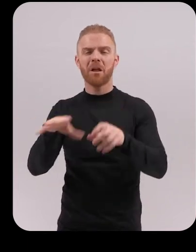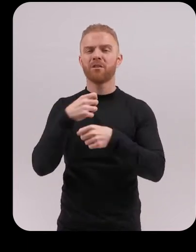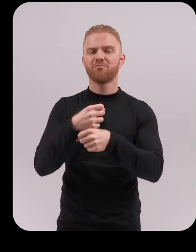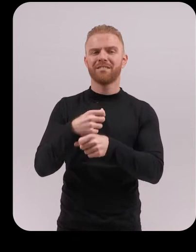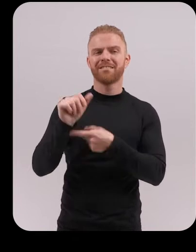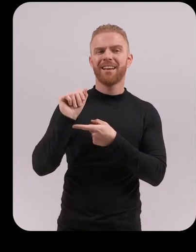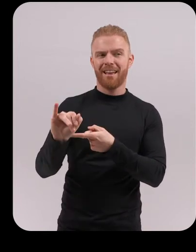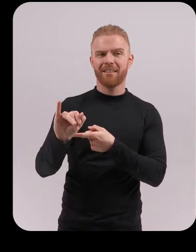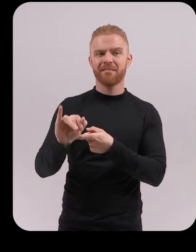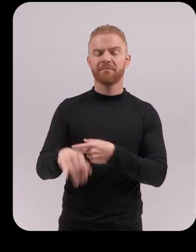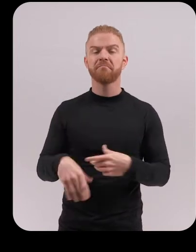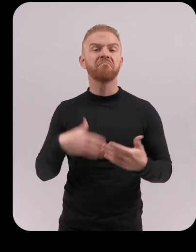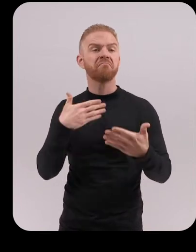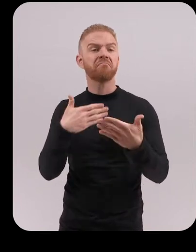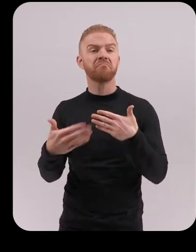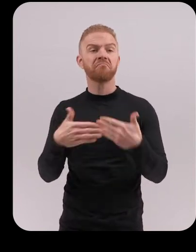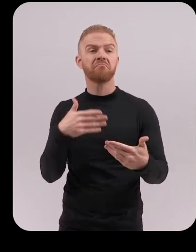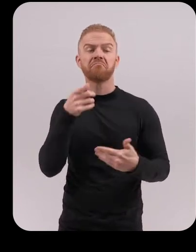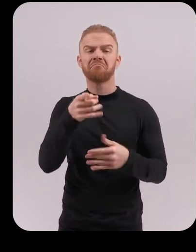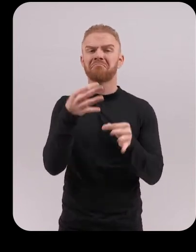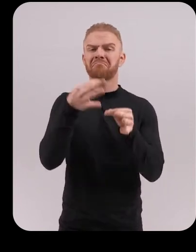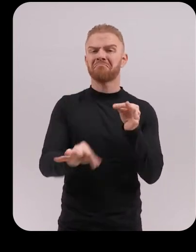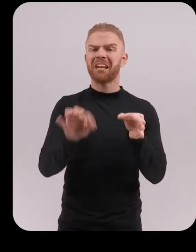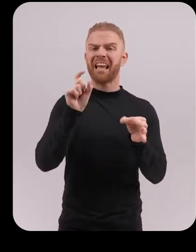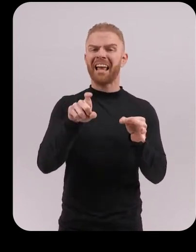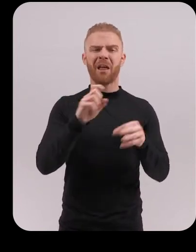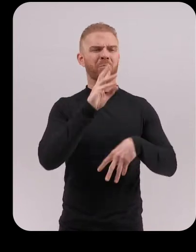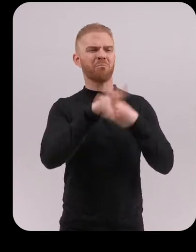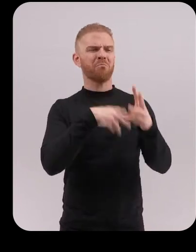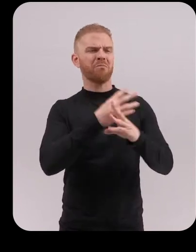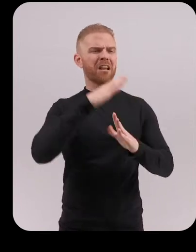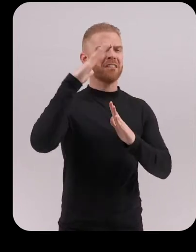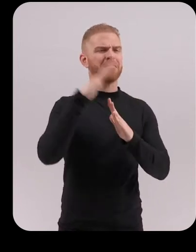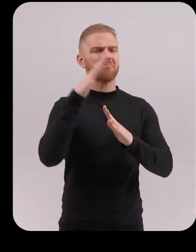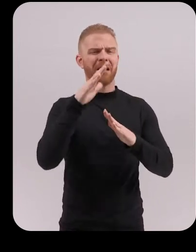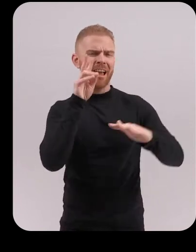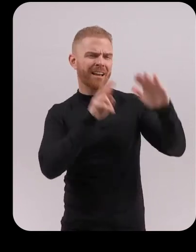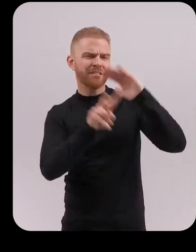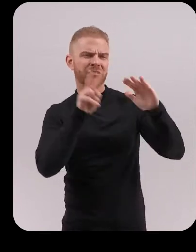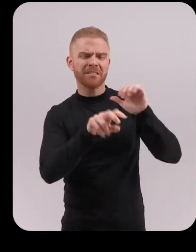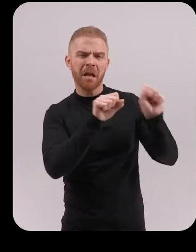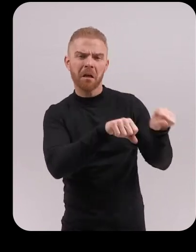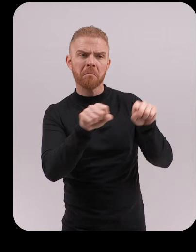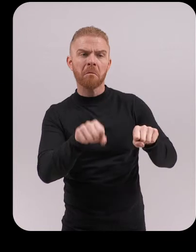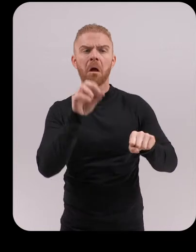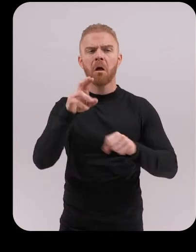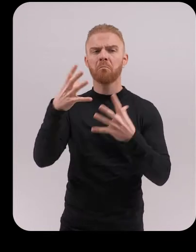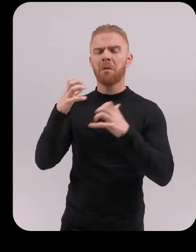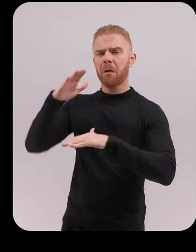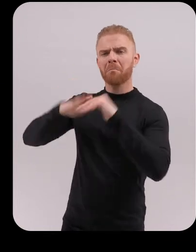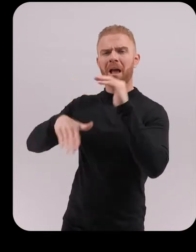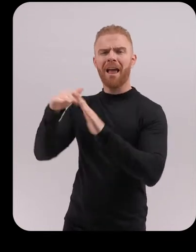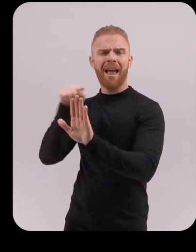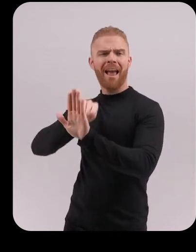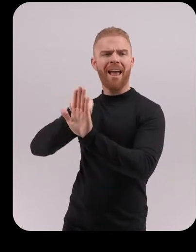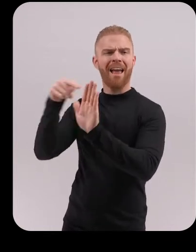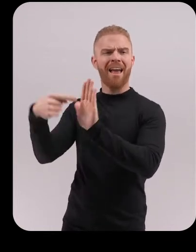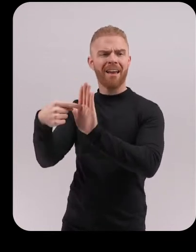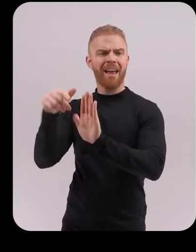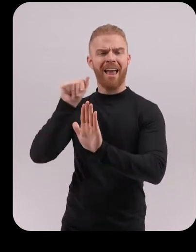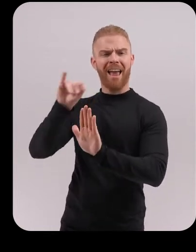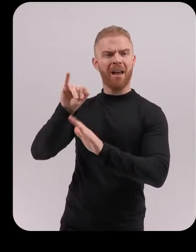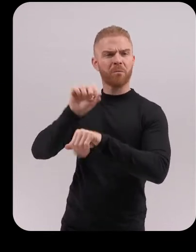deploying generative AI. Whether you simply need world-class inference capabilities or want to build end-to-end